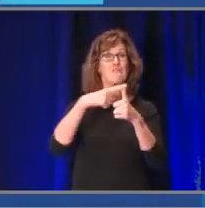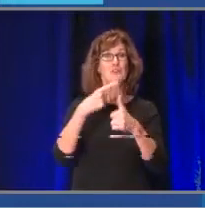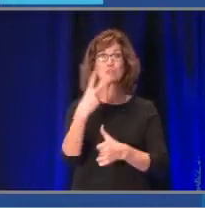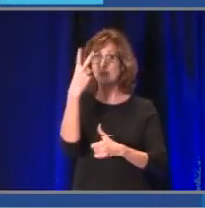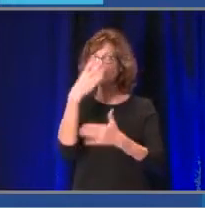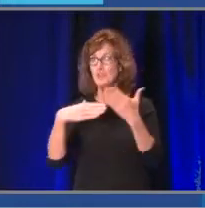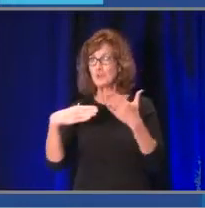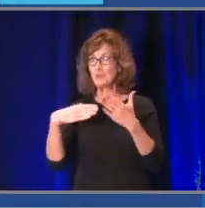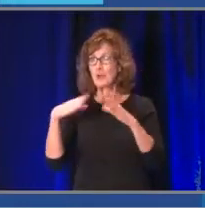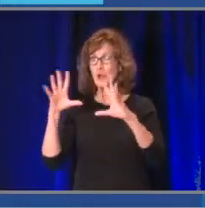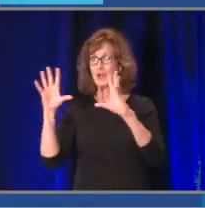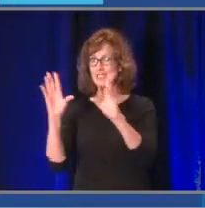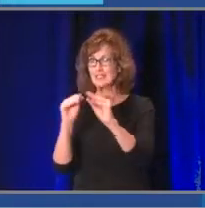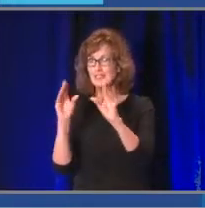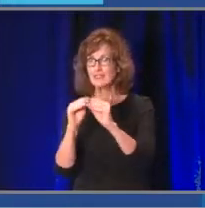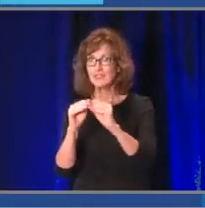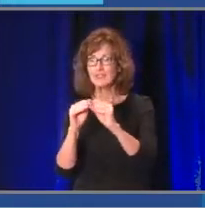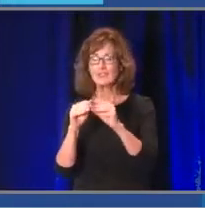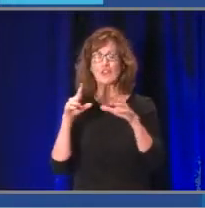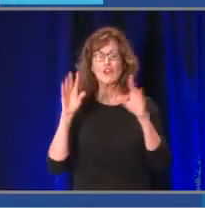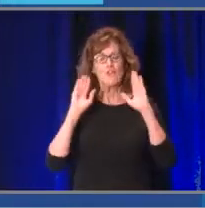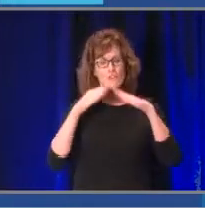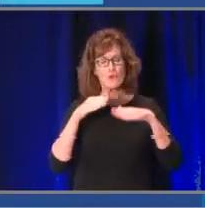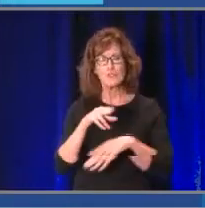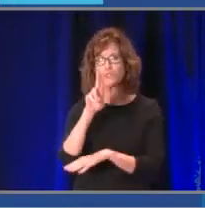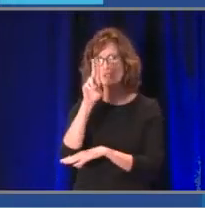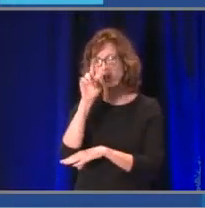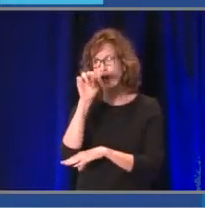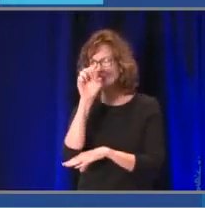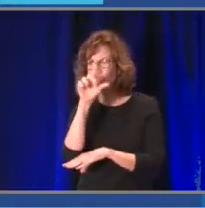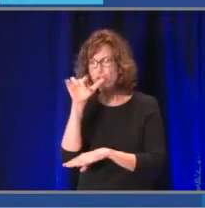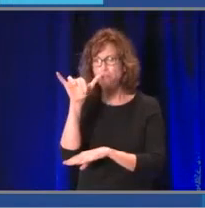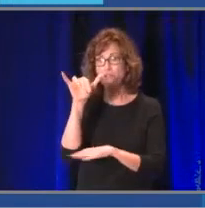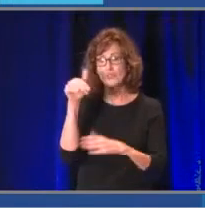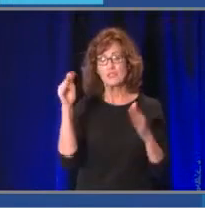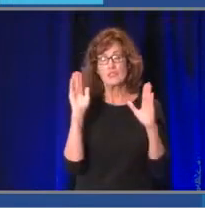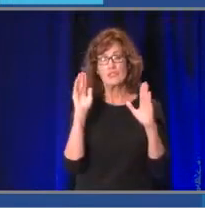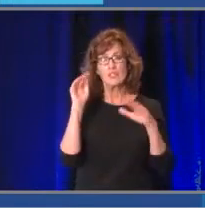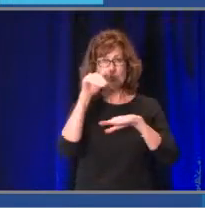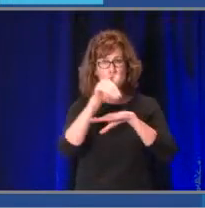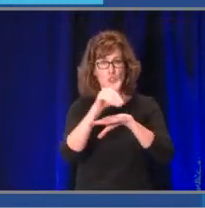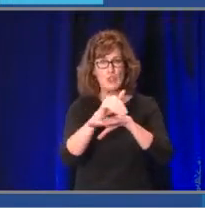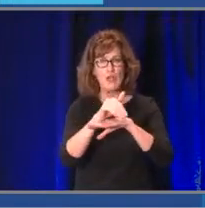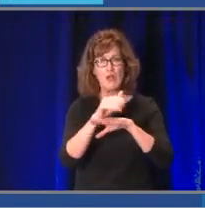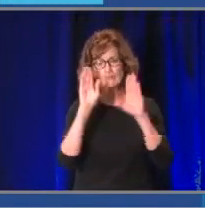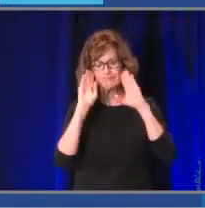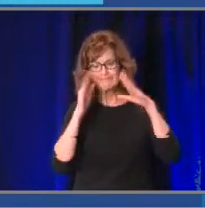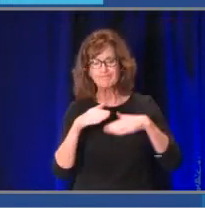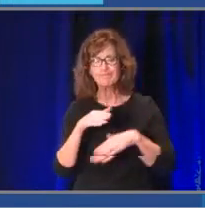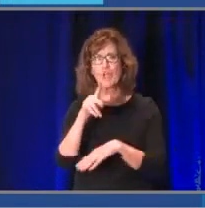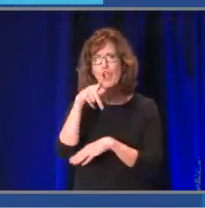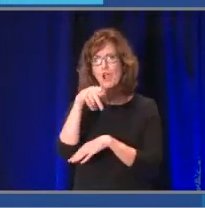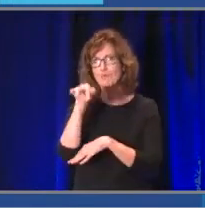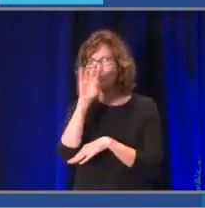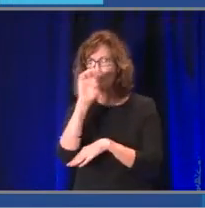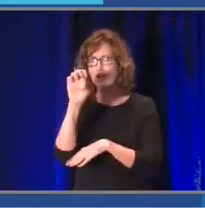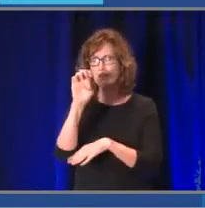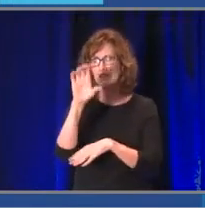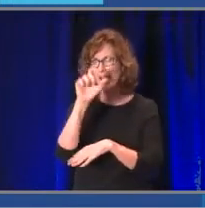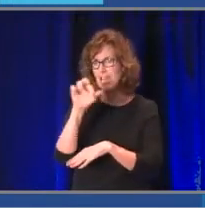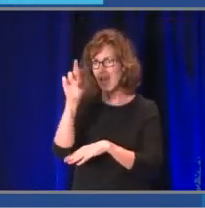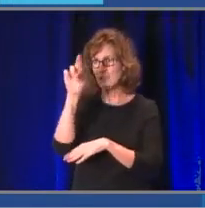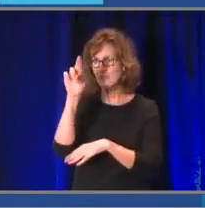series on the urology series. Tonight we're really going to focus on prostate cancer. Prostate cancer is the most common